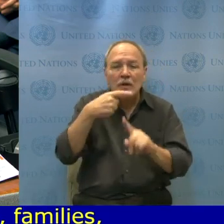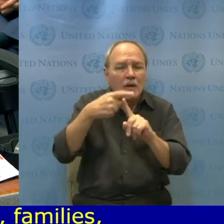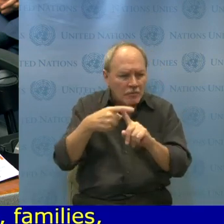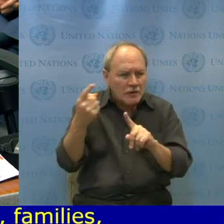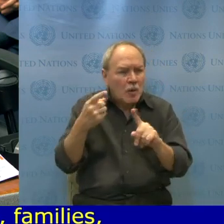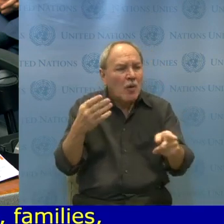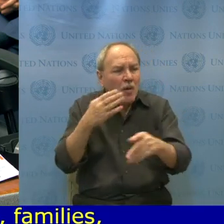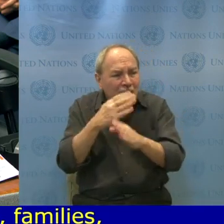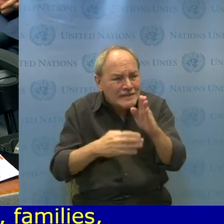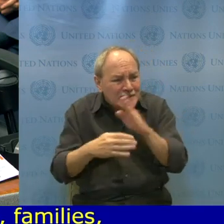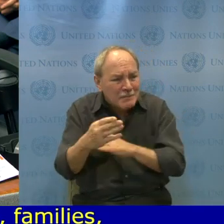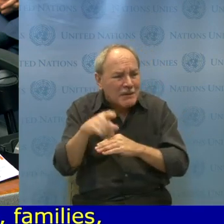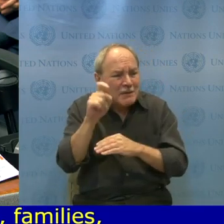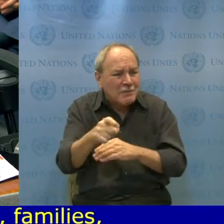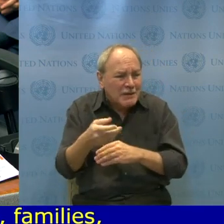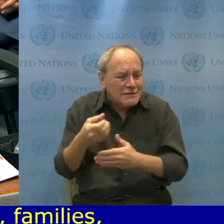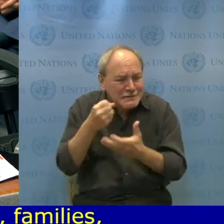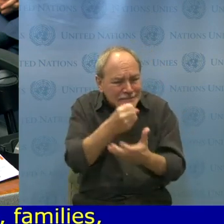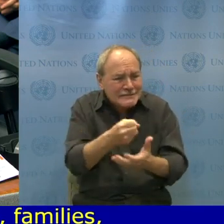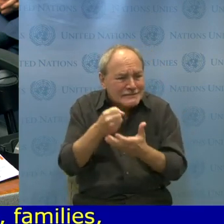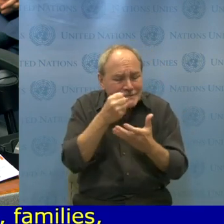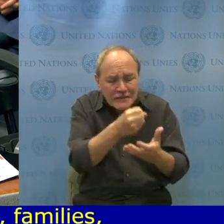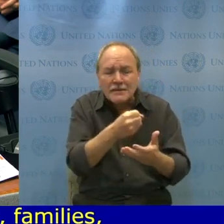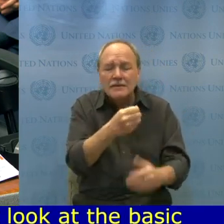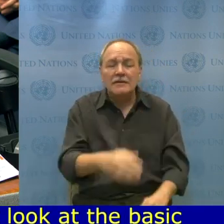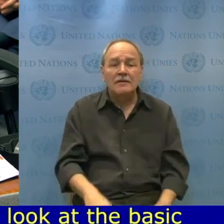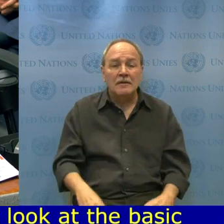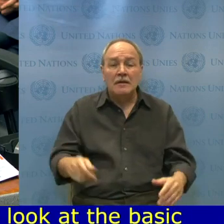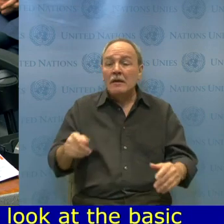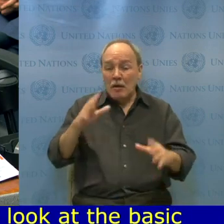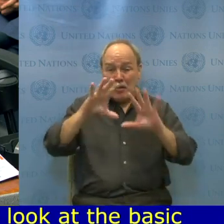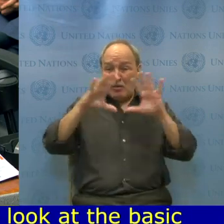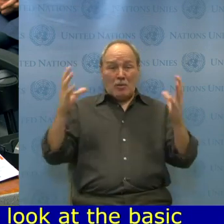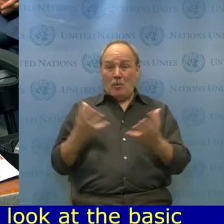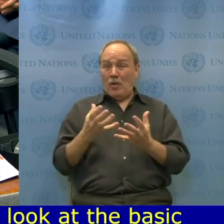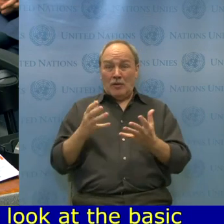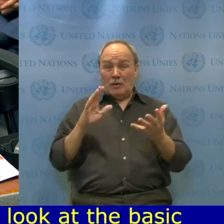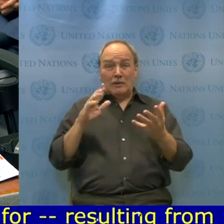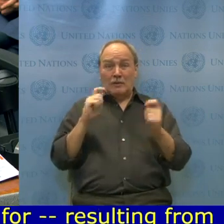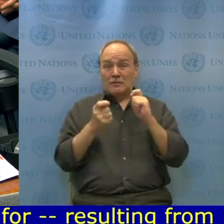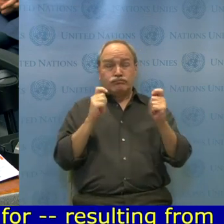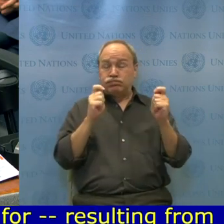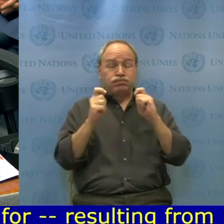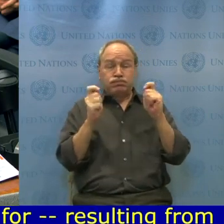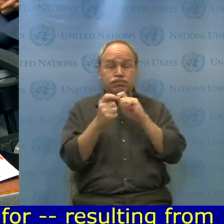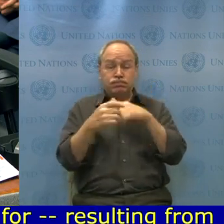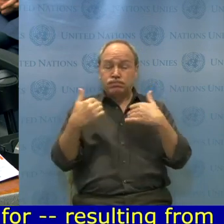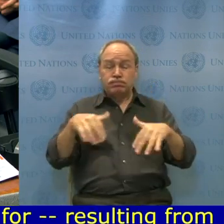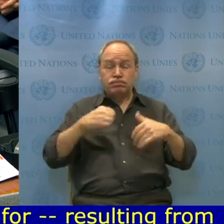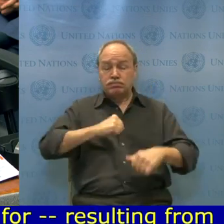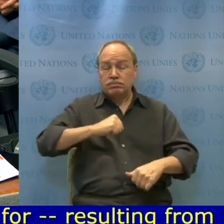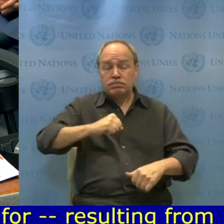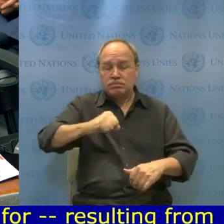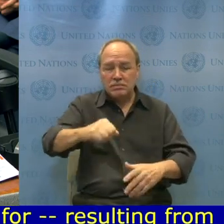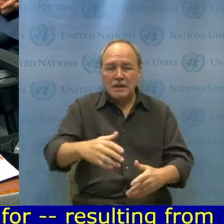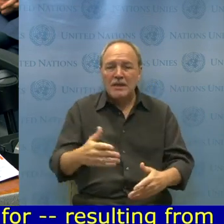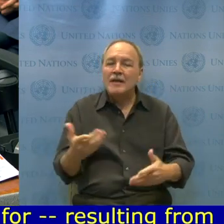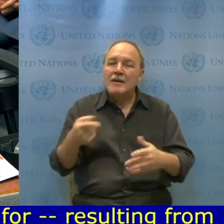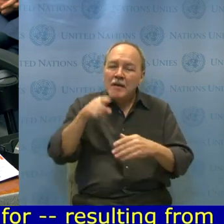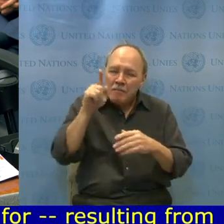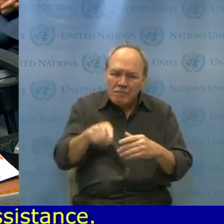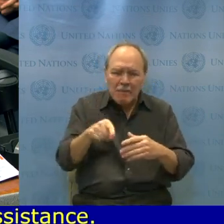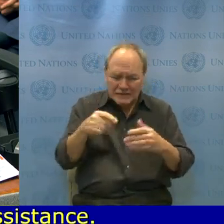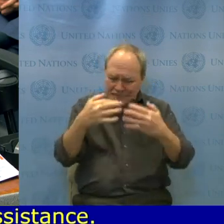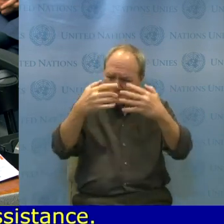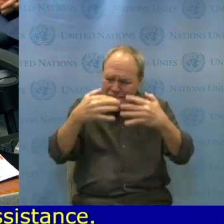of assistance. In a world where change is so rapid, we have to ensure that we have a sufficient statistics and